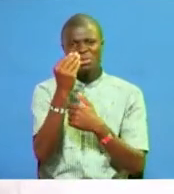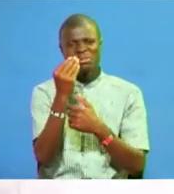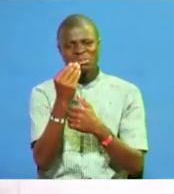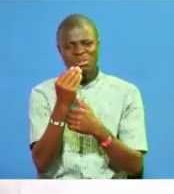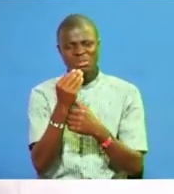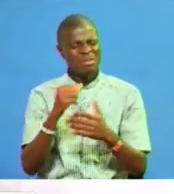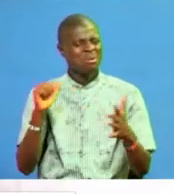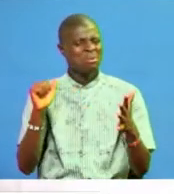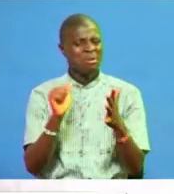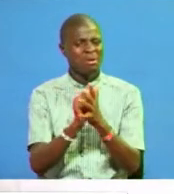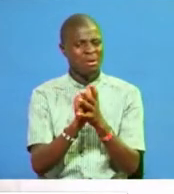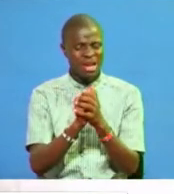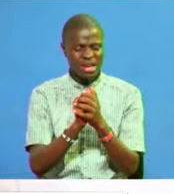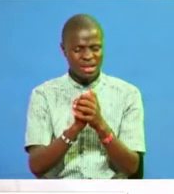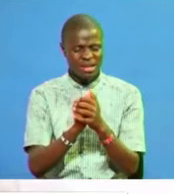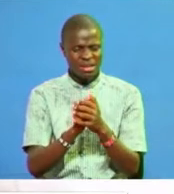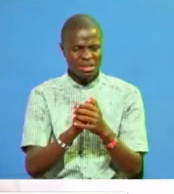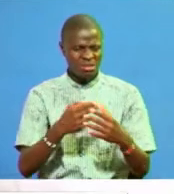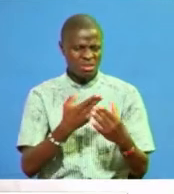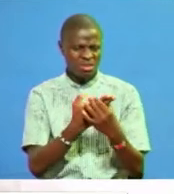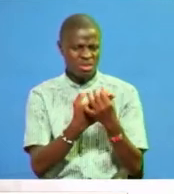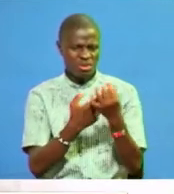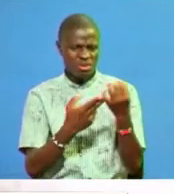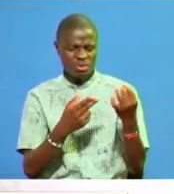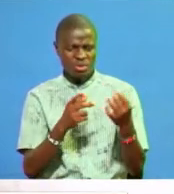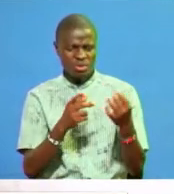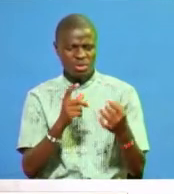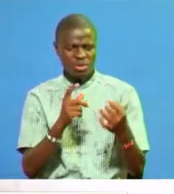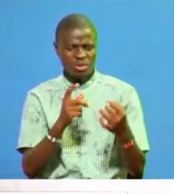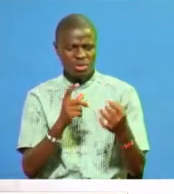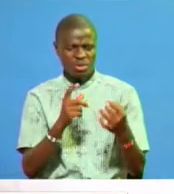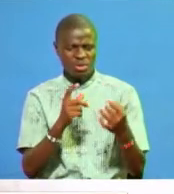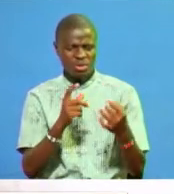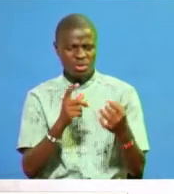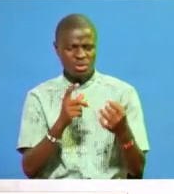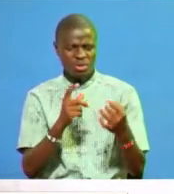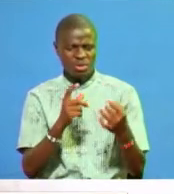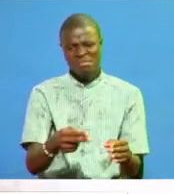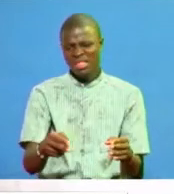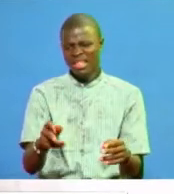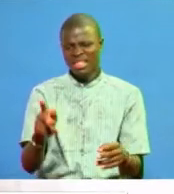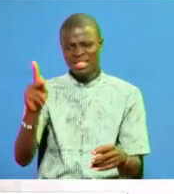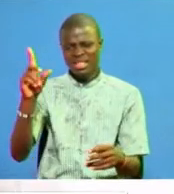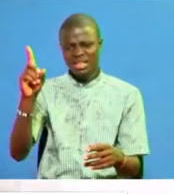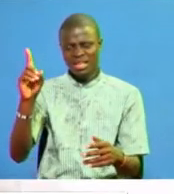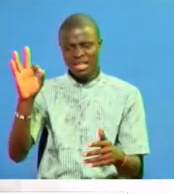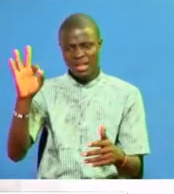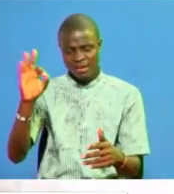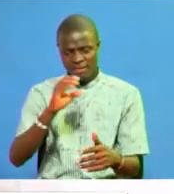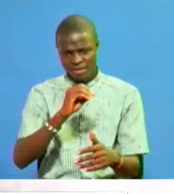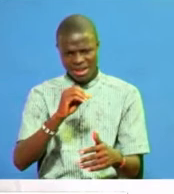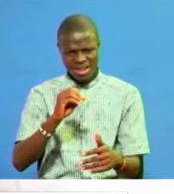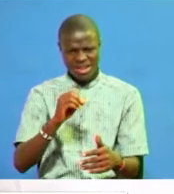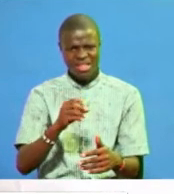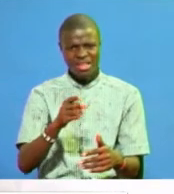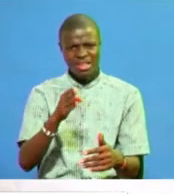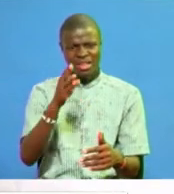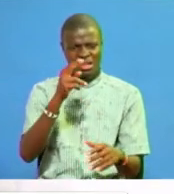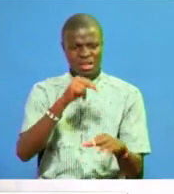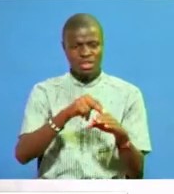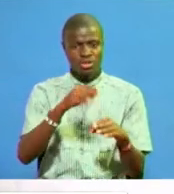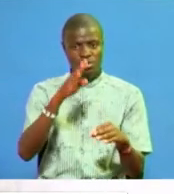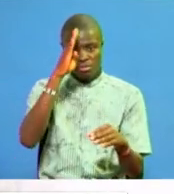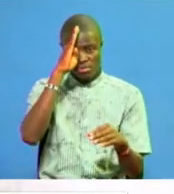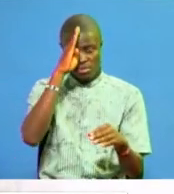has ordered a joint security operation team to be formed to fight bandits. The team, according to the head of state, will consist